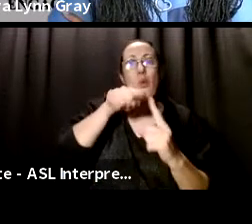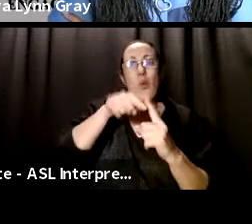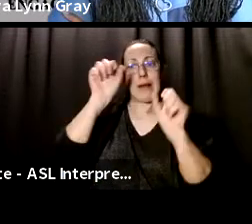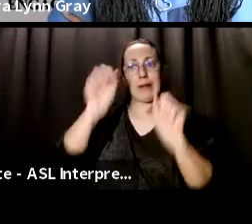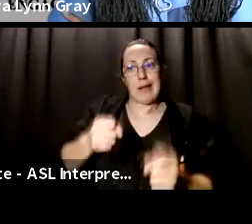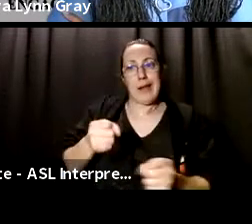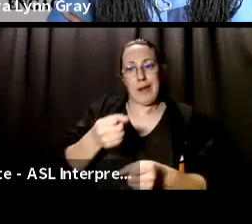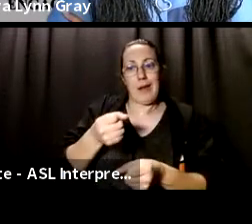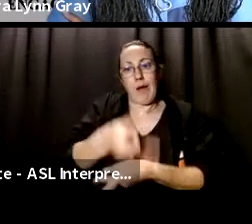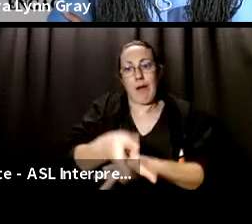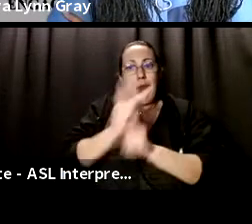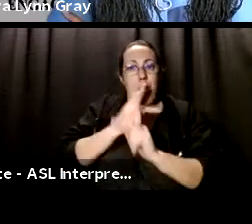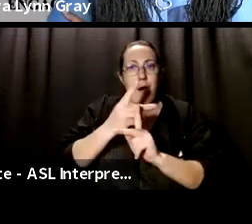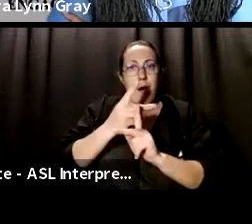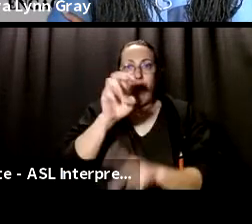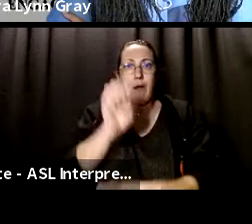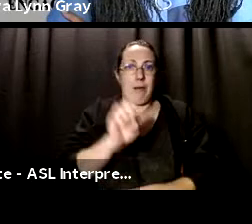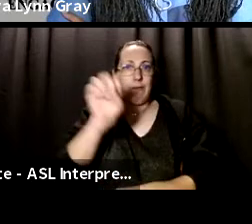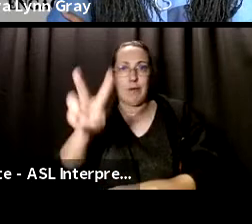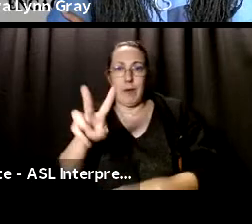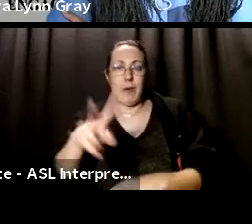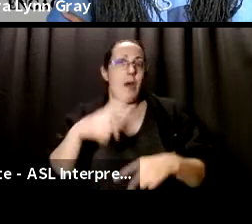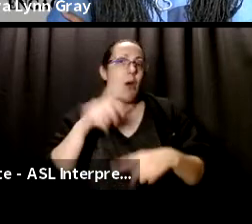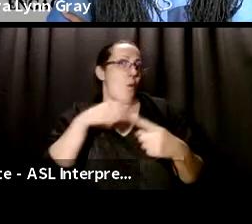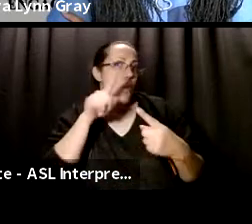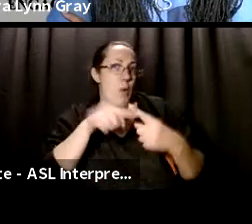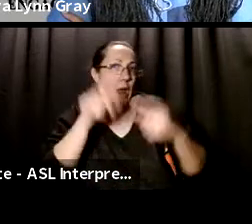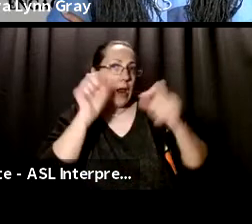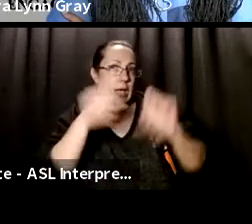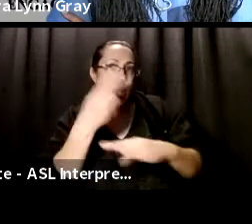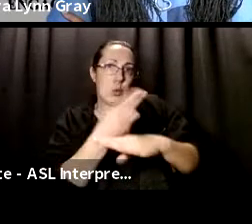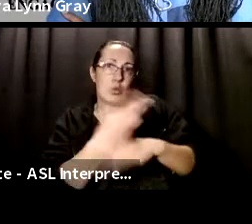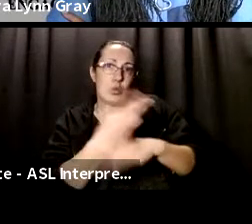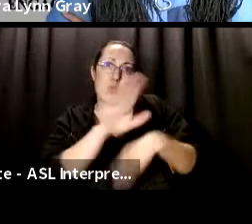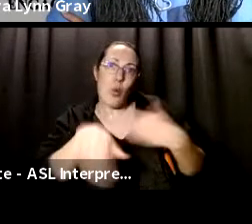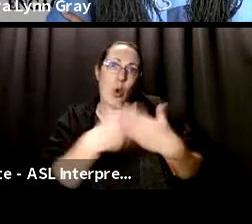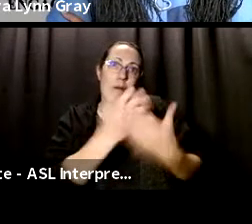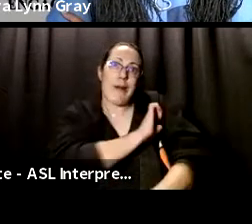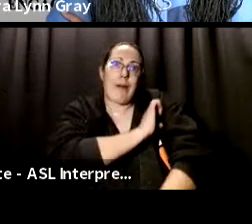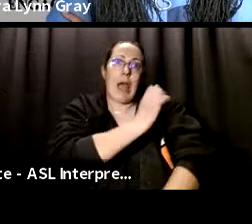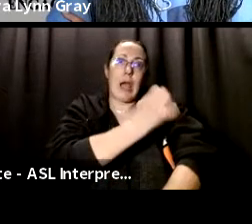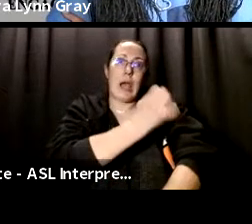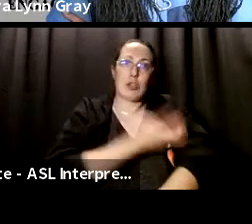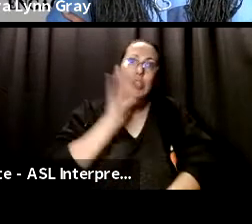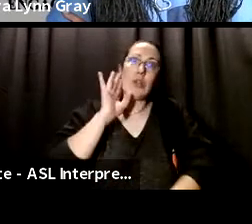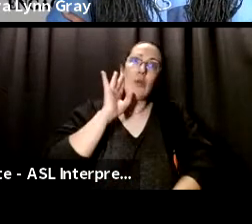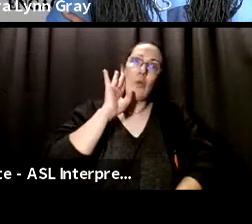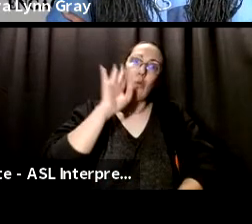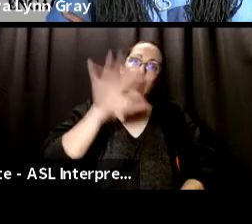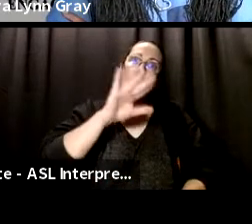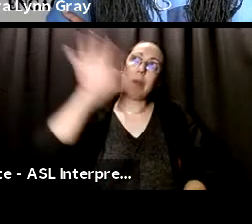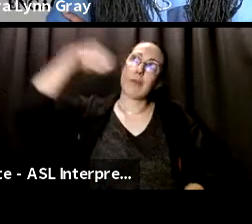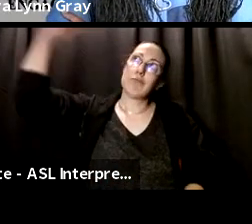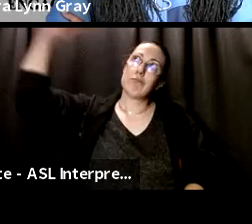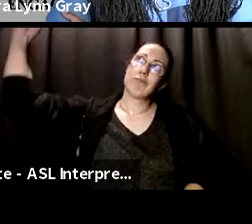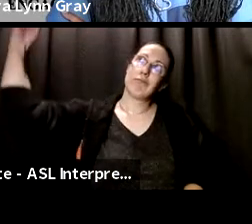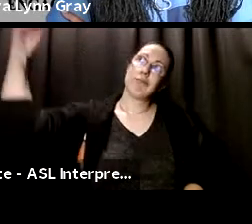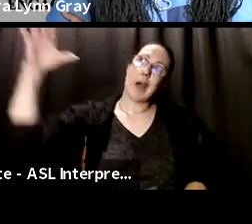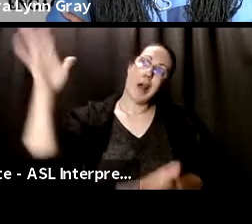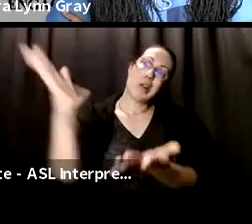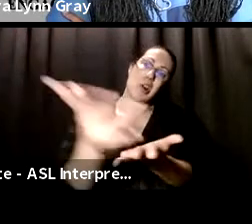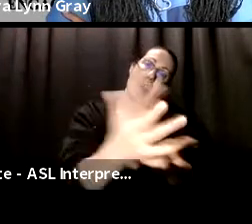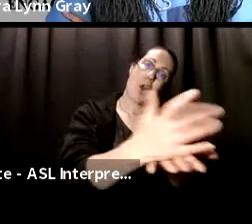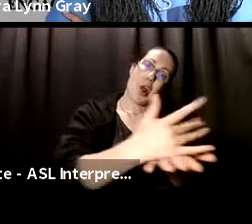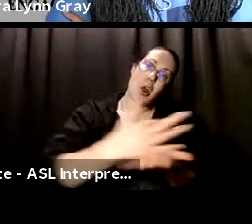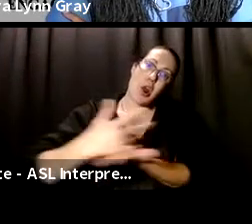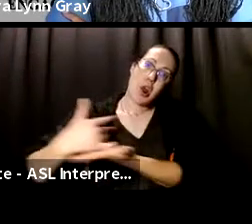electric vehicle? When will they be able to utilize all of that energy that's going to be harvested from solar at these different